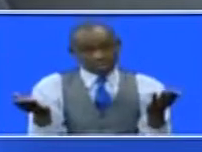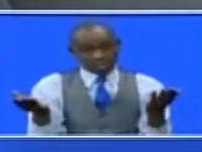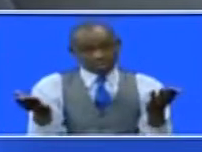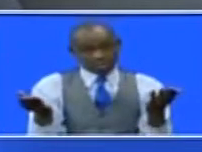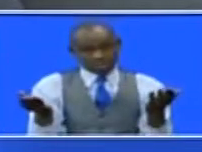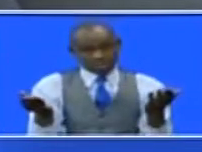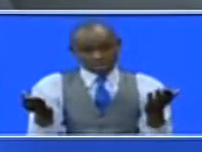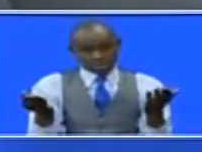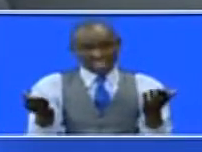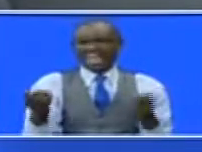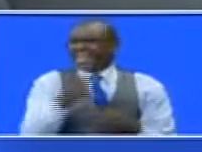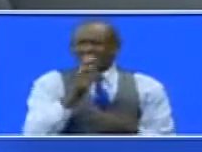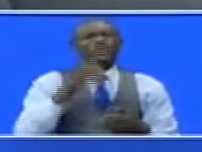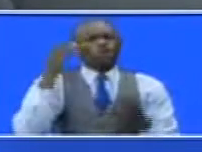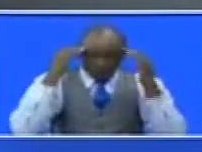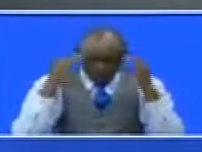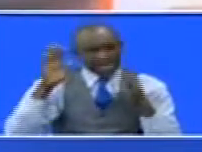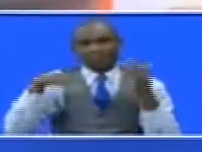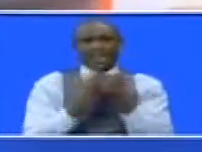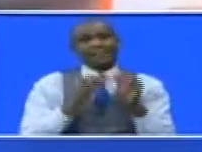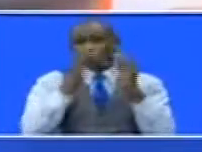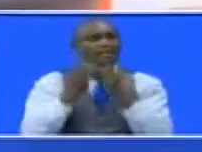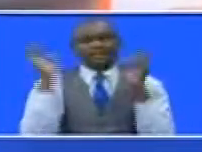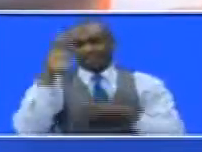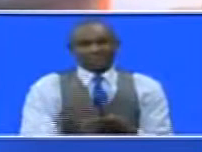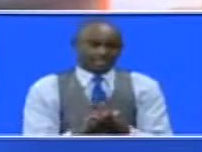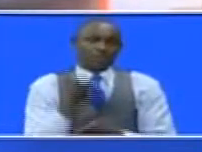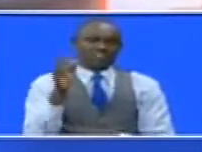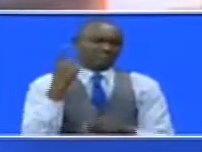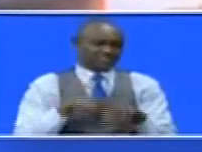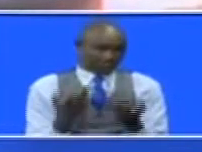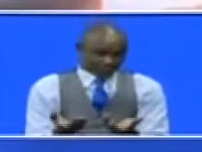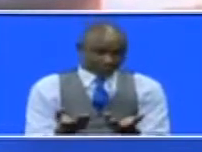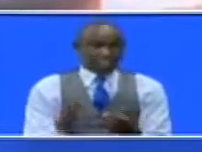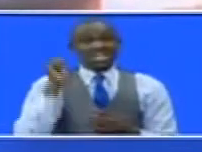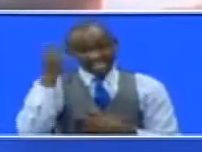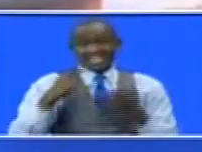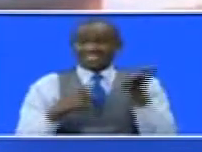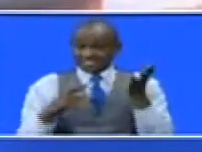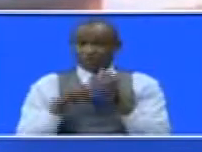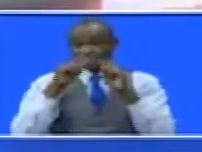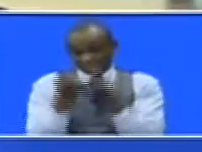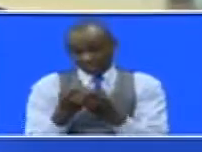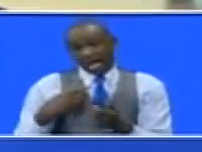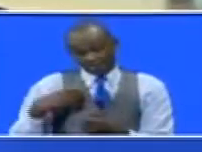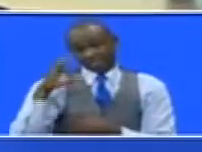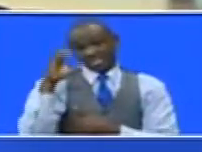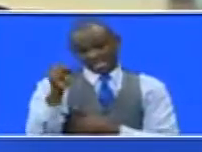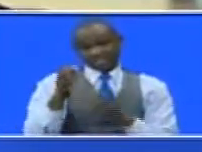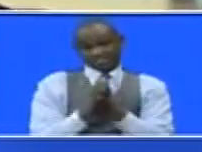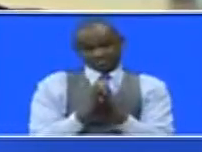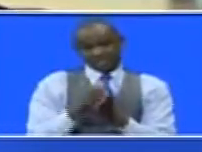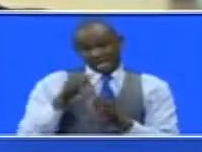jurisdiction, any court, anywhere in the world. Kenya's technical team comprising of Foreign Affairs Cabinet Secretary Amina